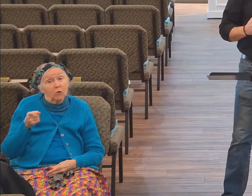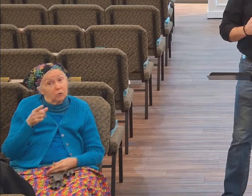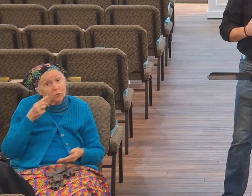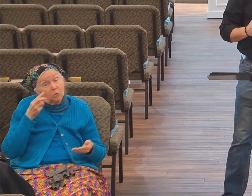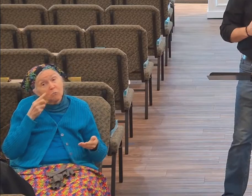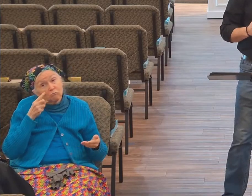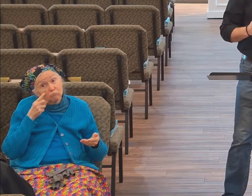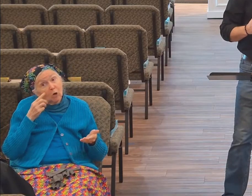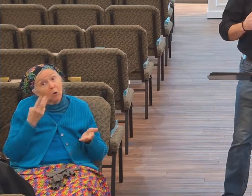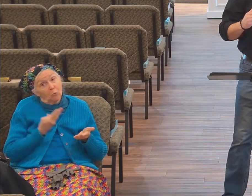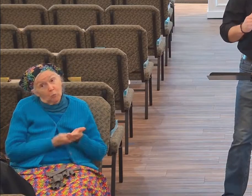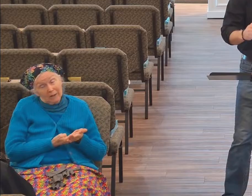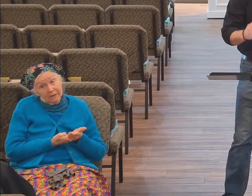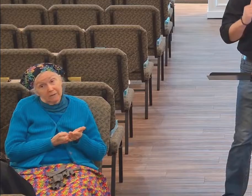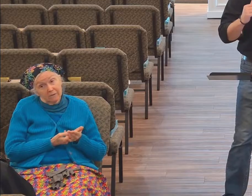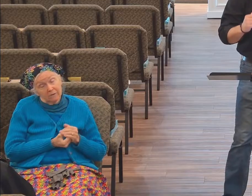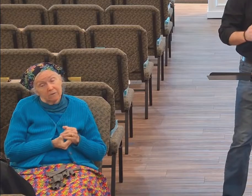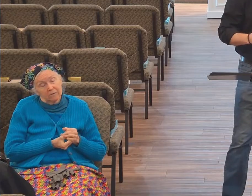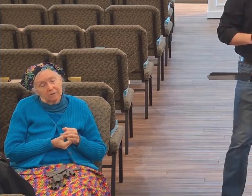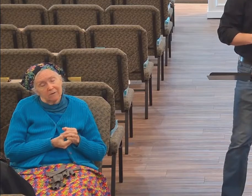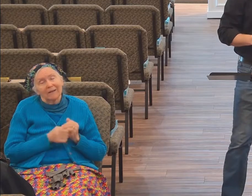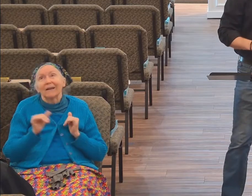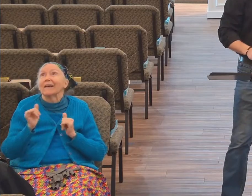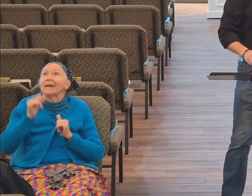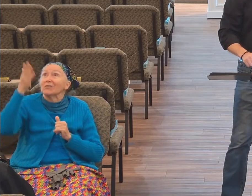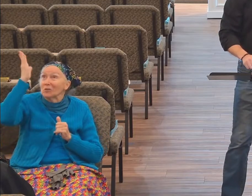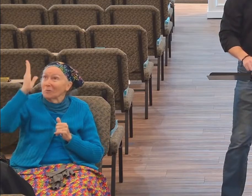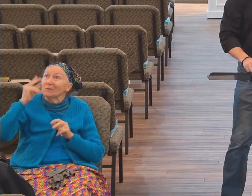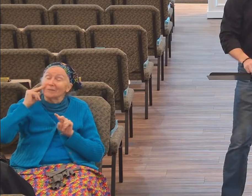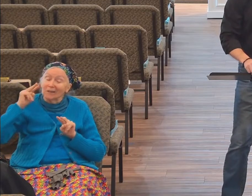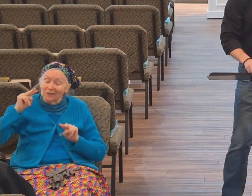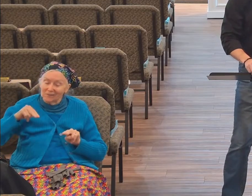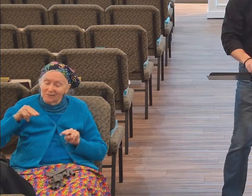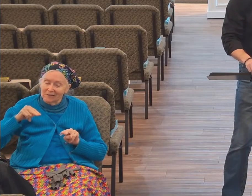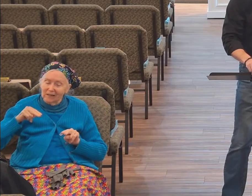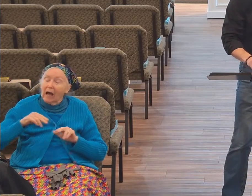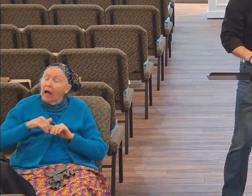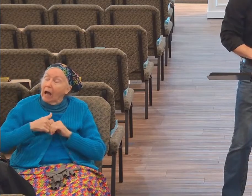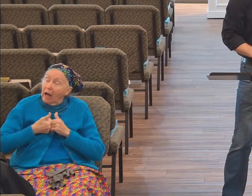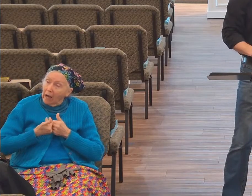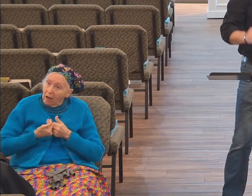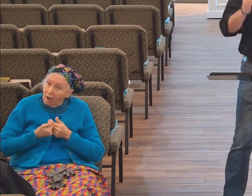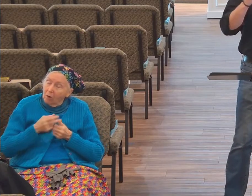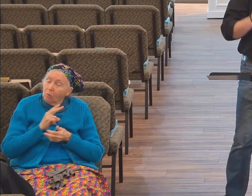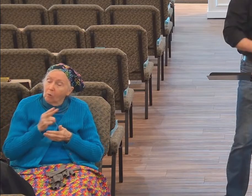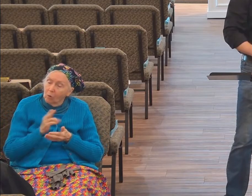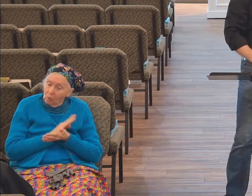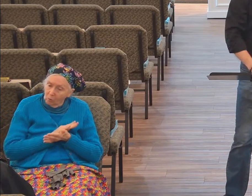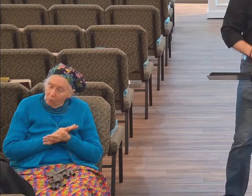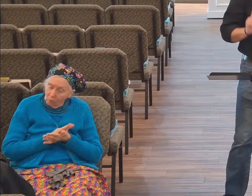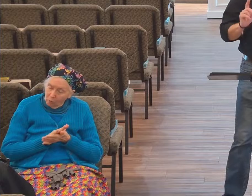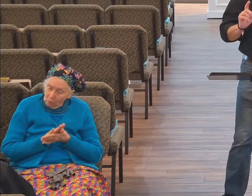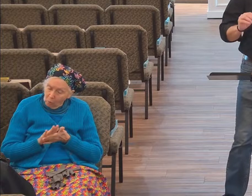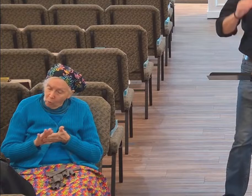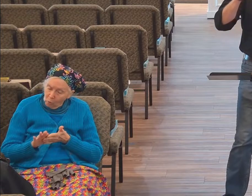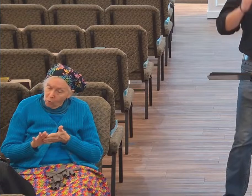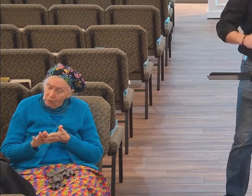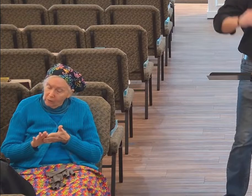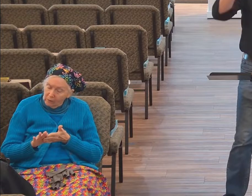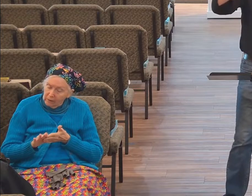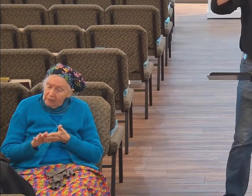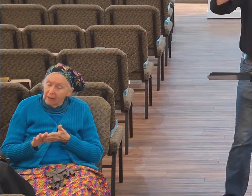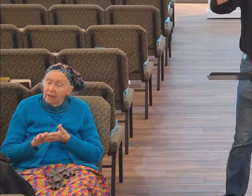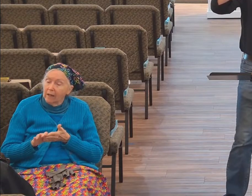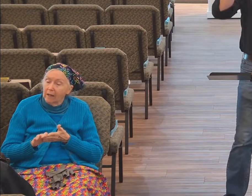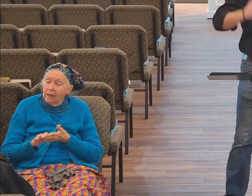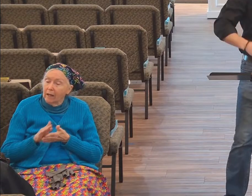witnesses, and so is God, as to how holy and pay attention to this,